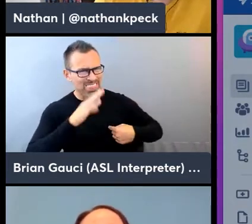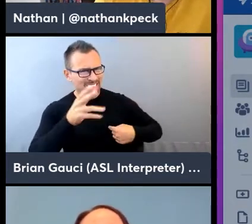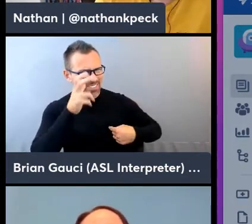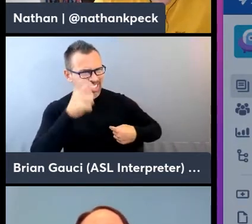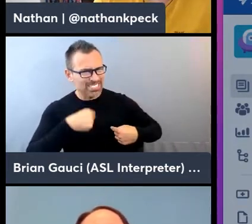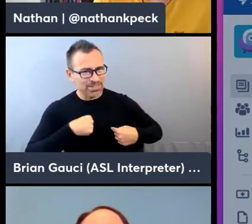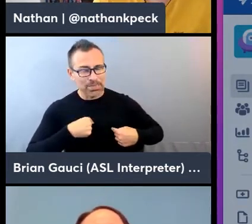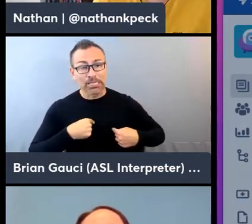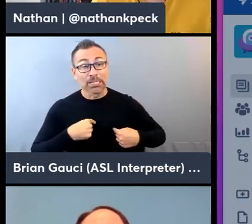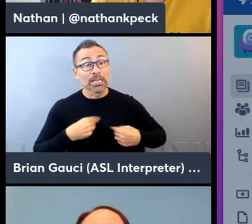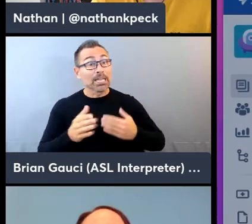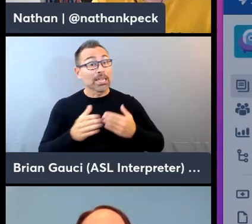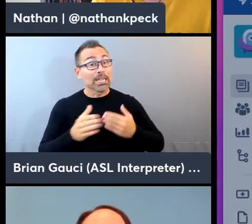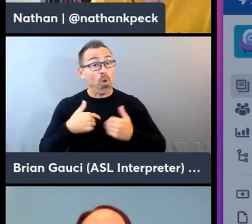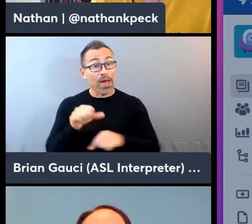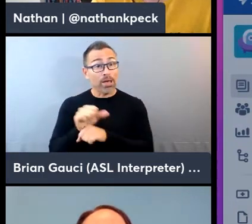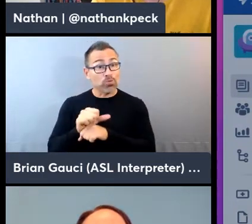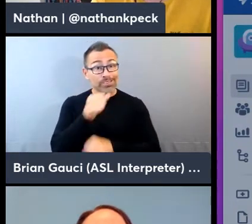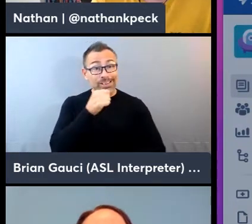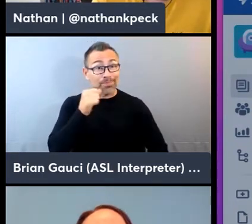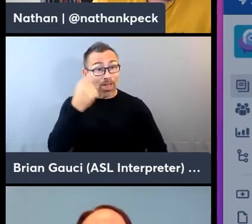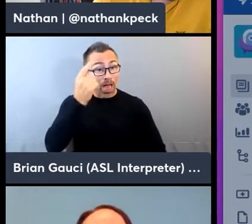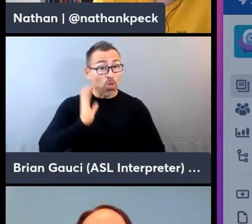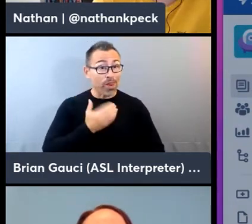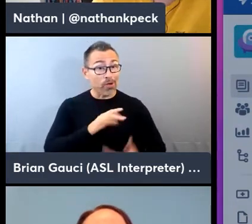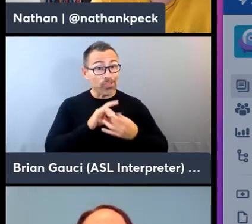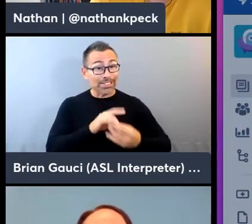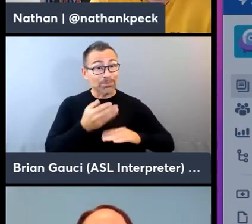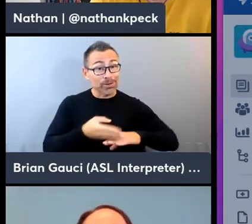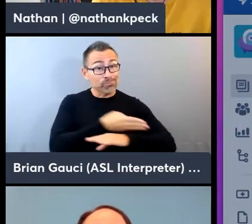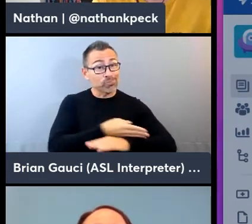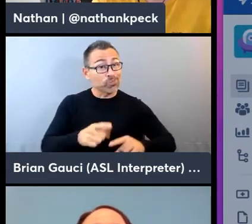Despite working at Okay. Amazon, I thought it would get better, but it hasn't.